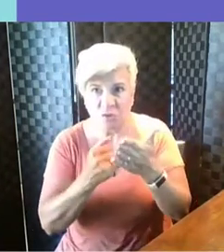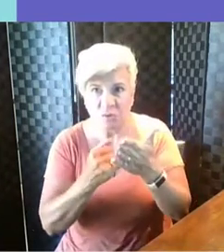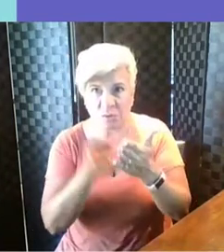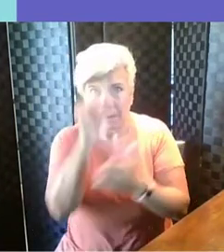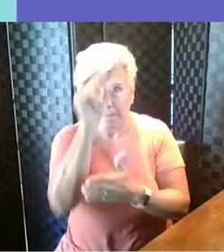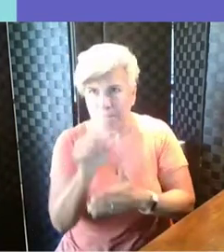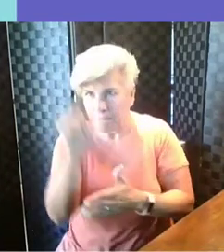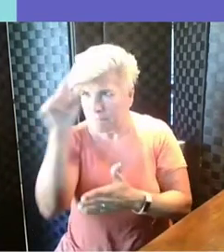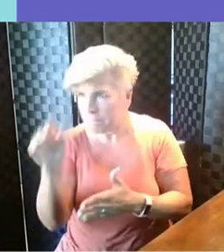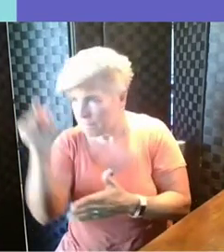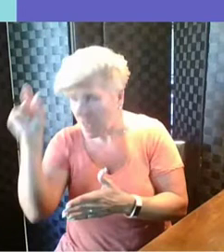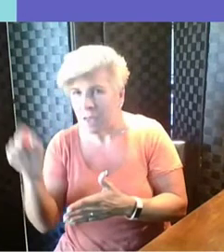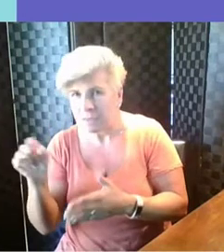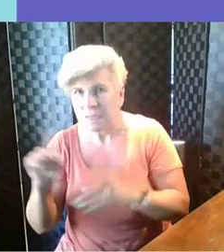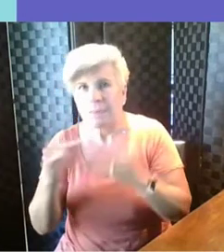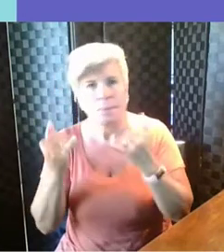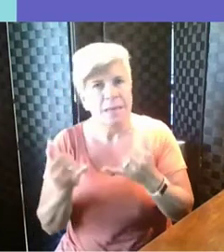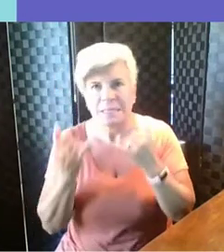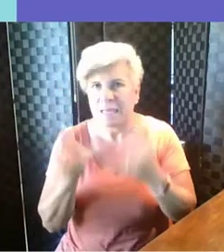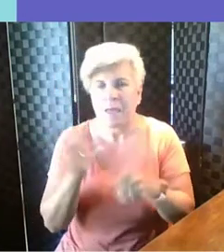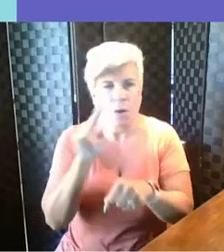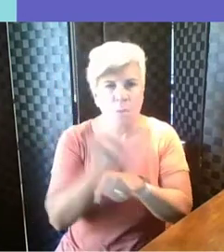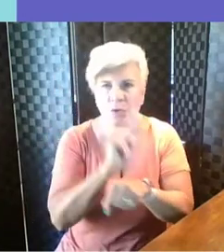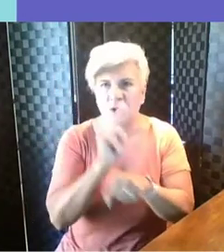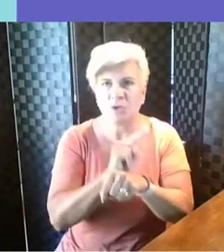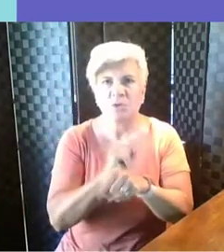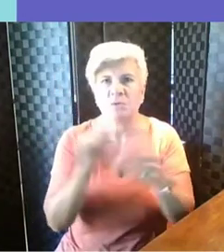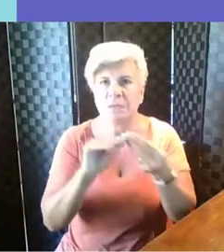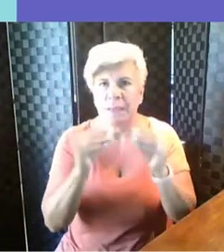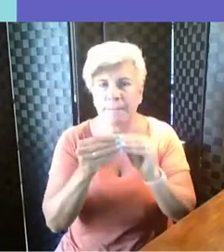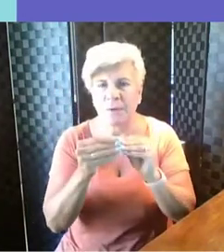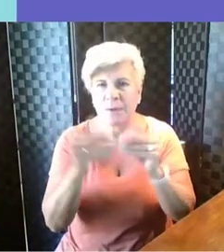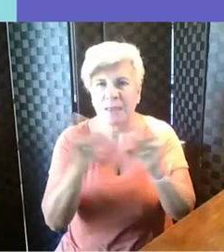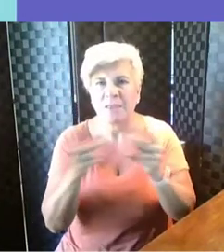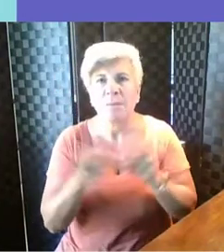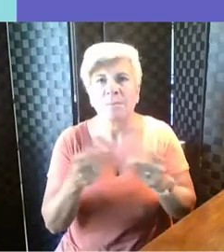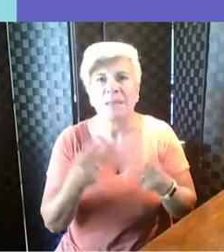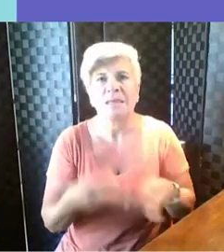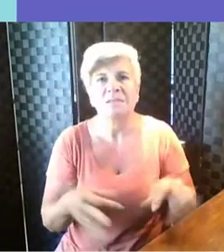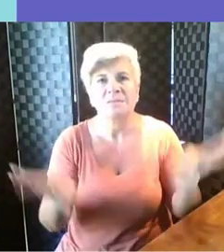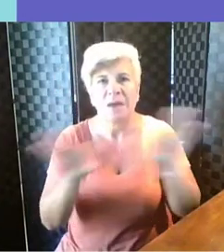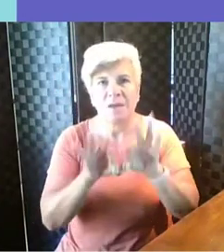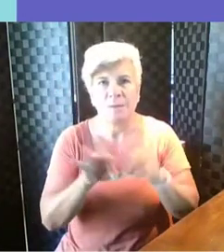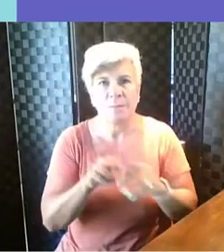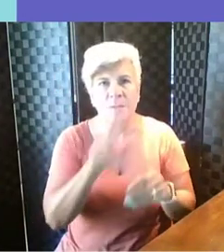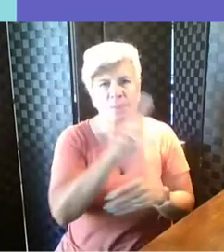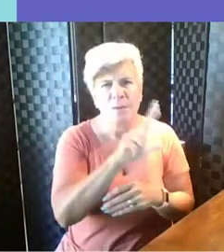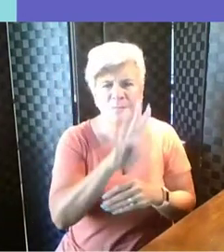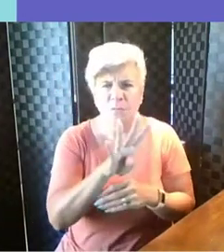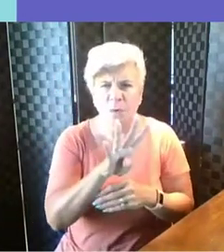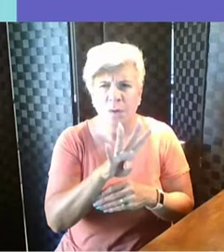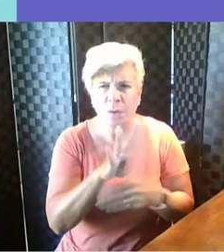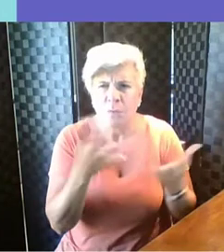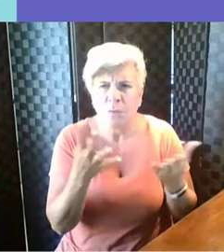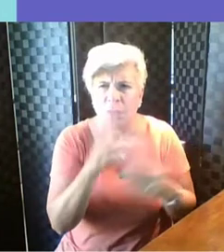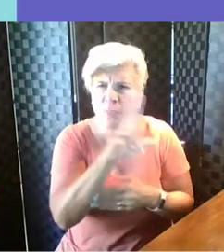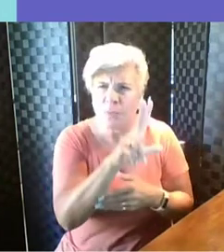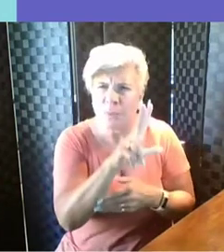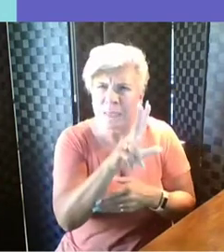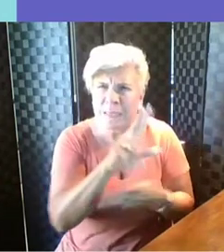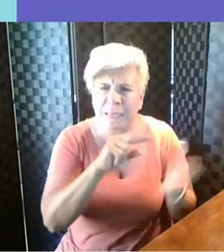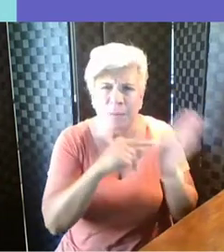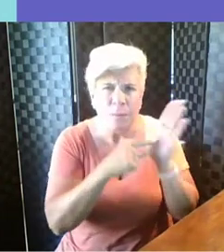But this time we're just going to break them apart by their place value. So in the number 34, what does the number 3